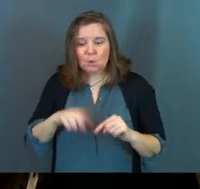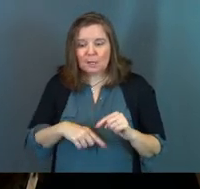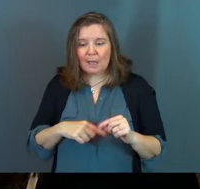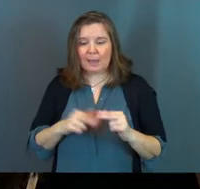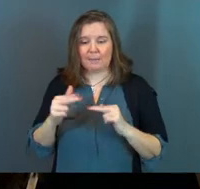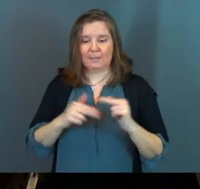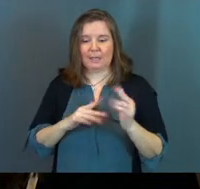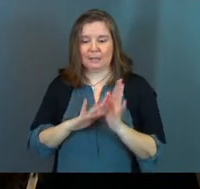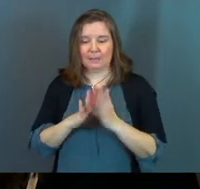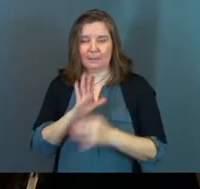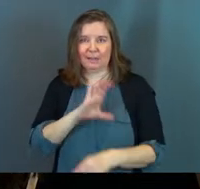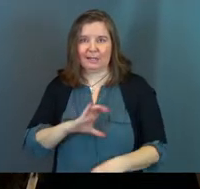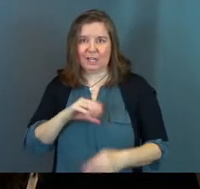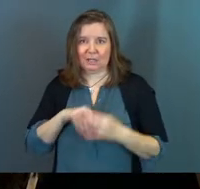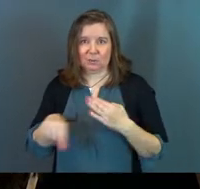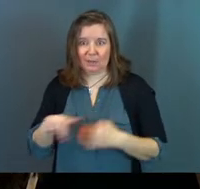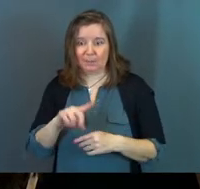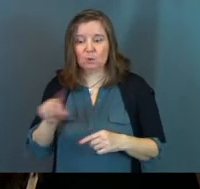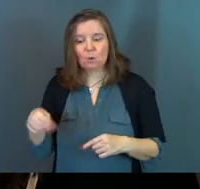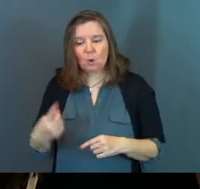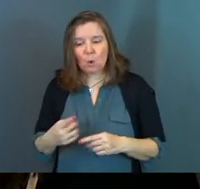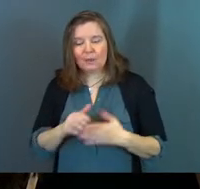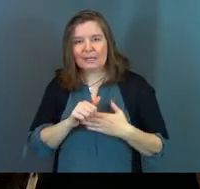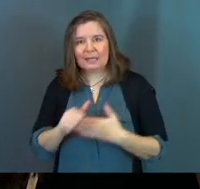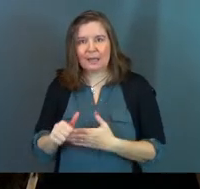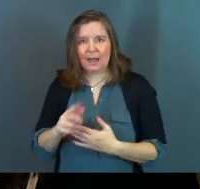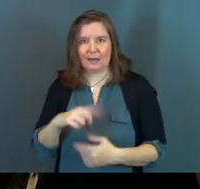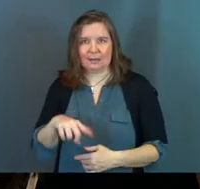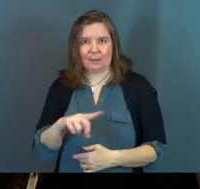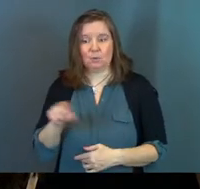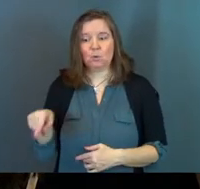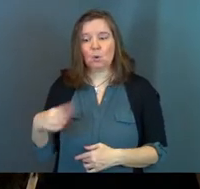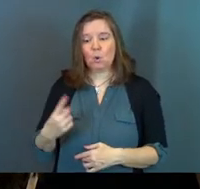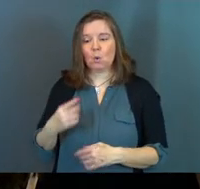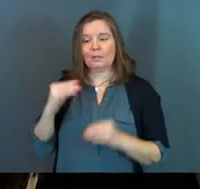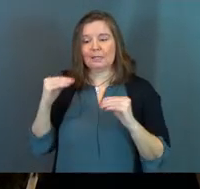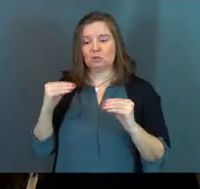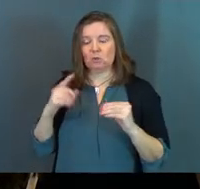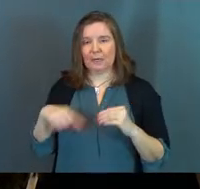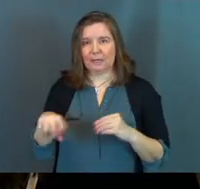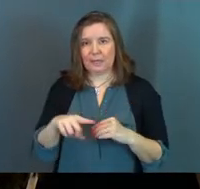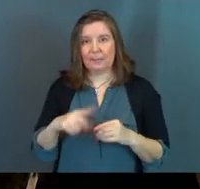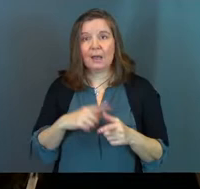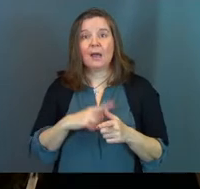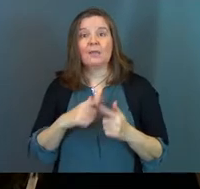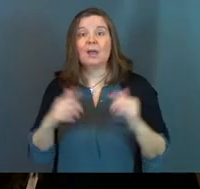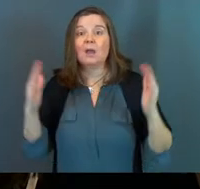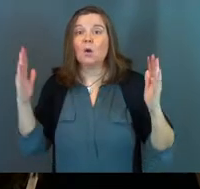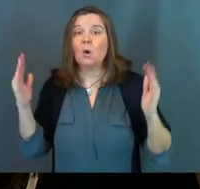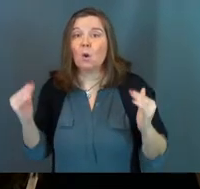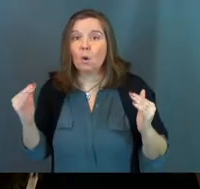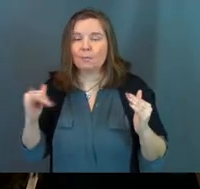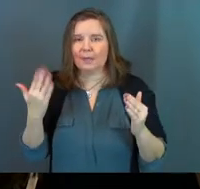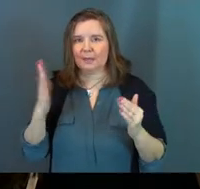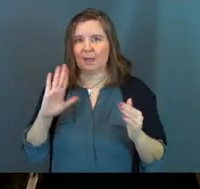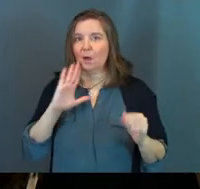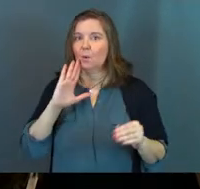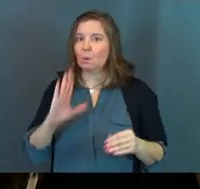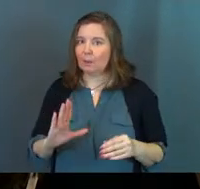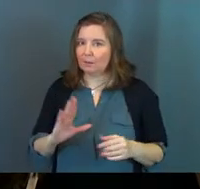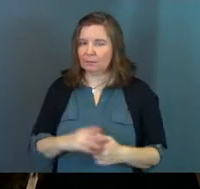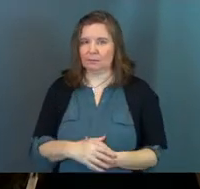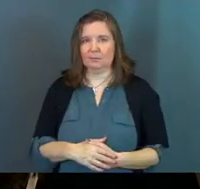cannot build biblical character into them. You can only guide them. You can only instruct them and then hope that God will.